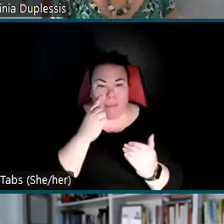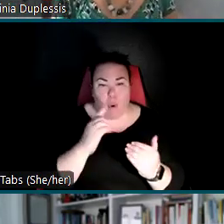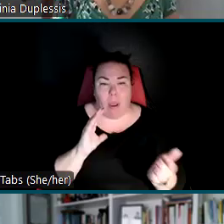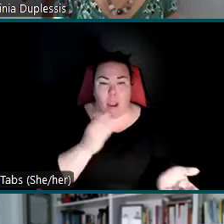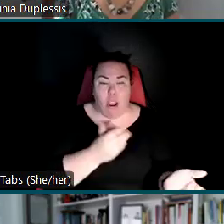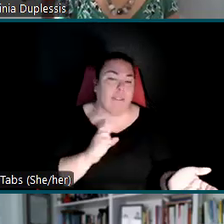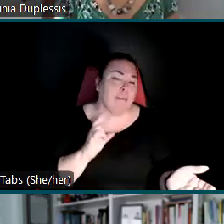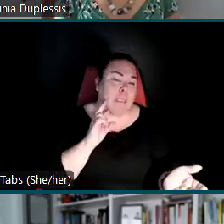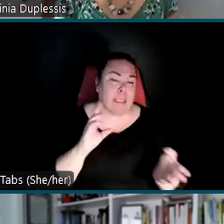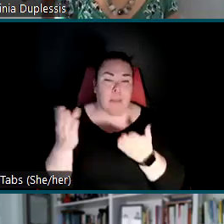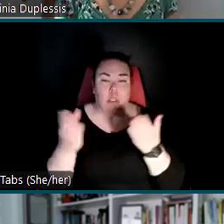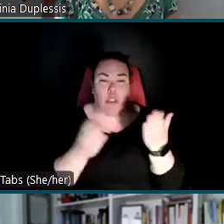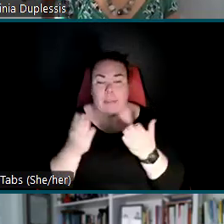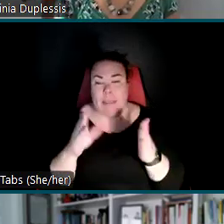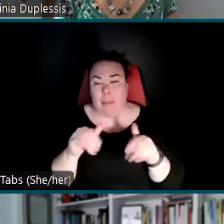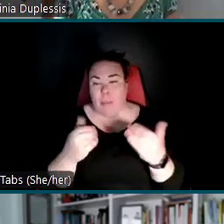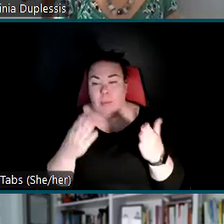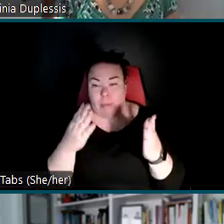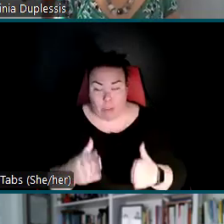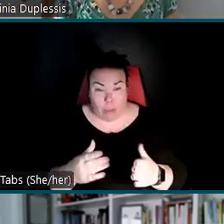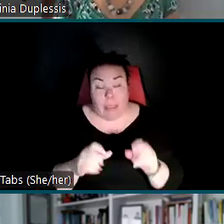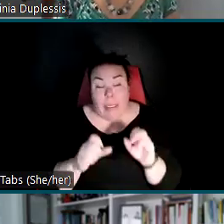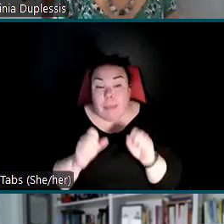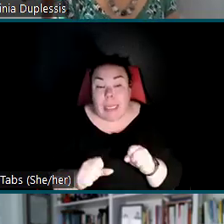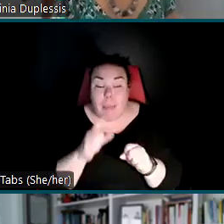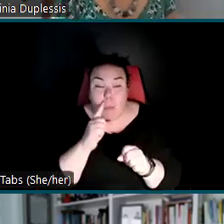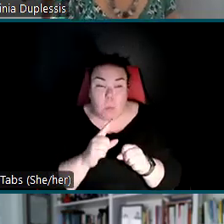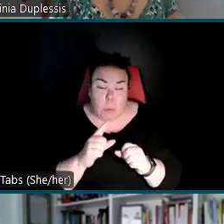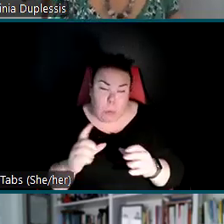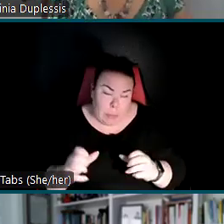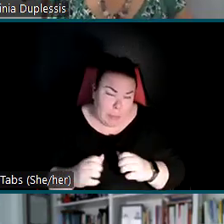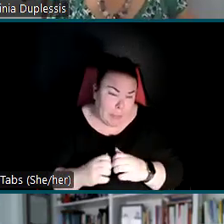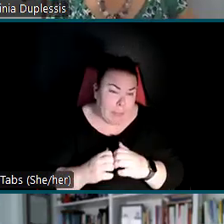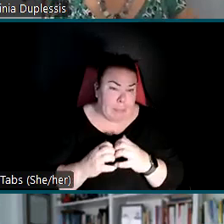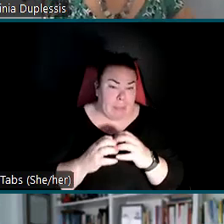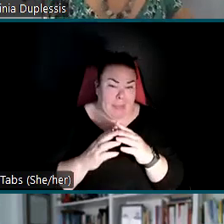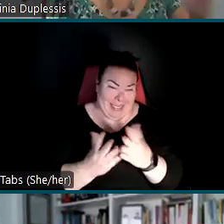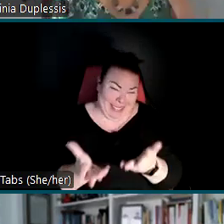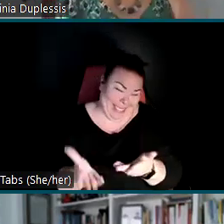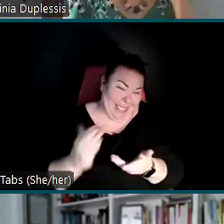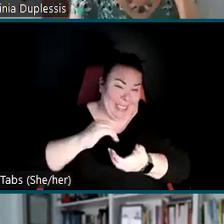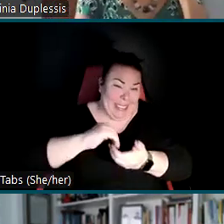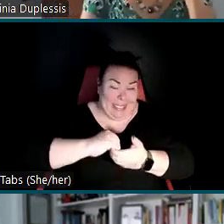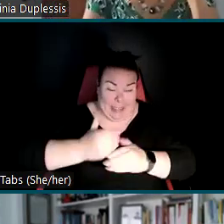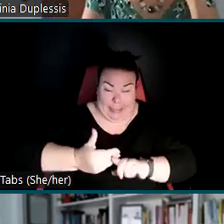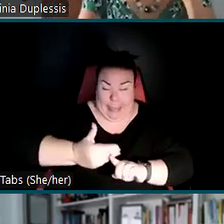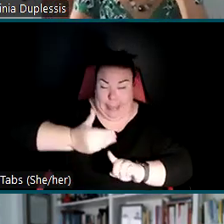providers. So building these relationships ahead of time brings the survivor needs front and